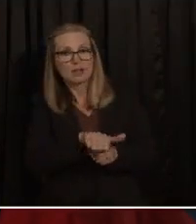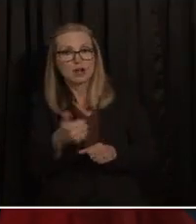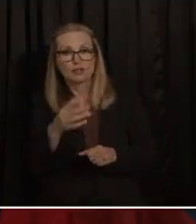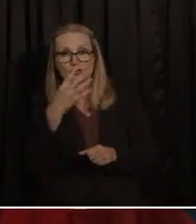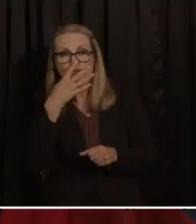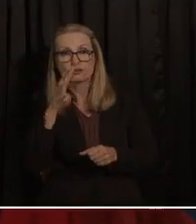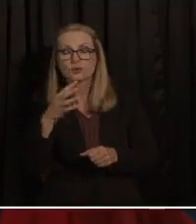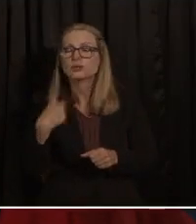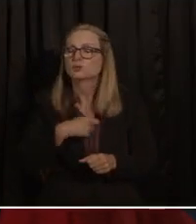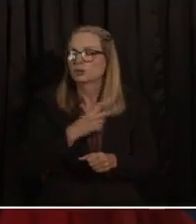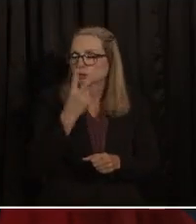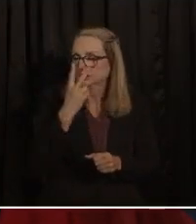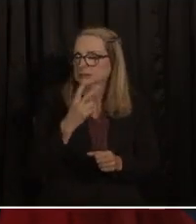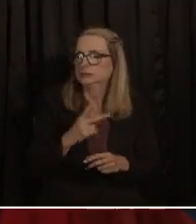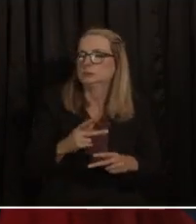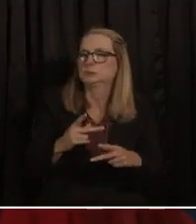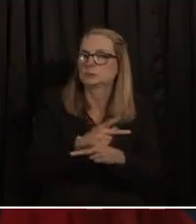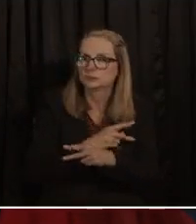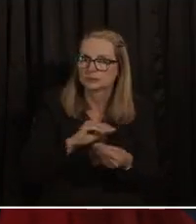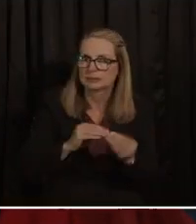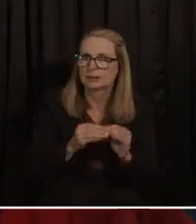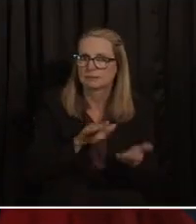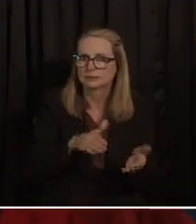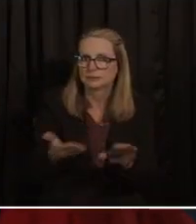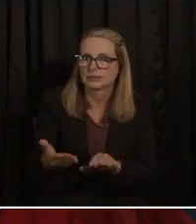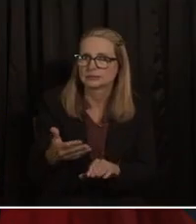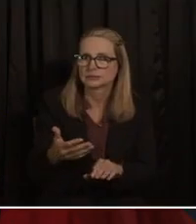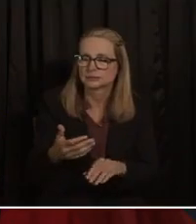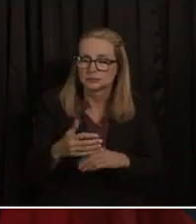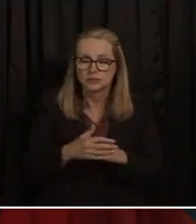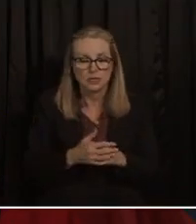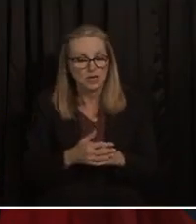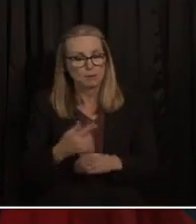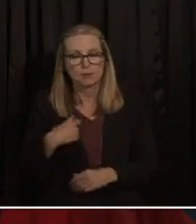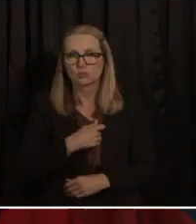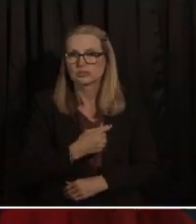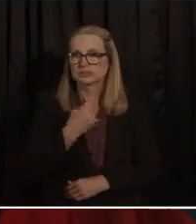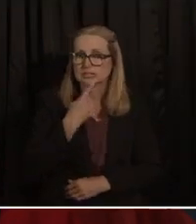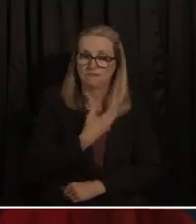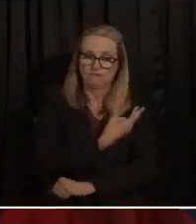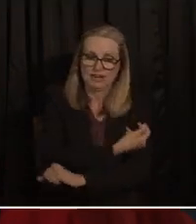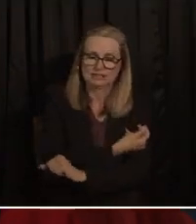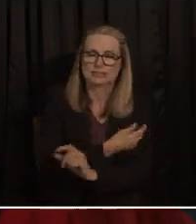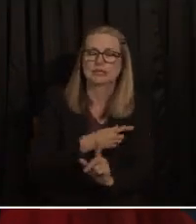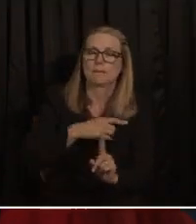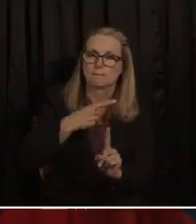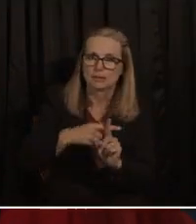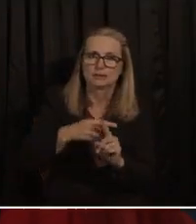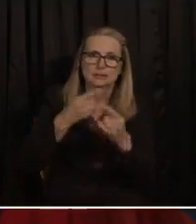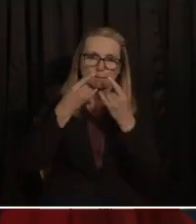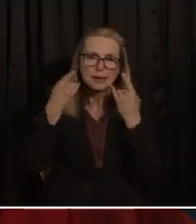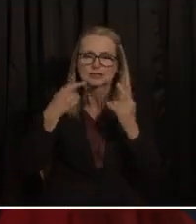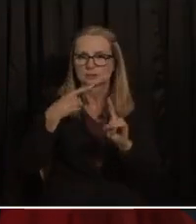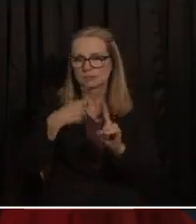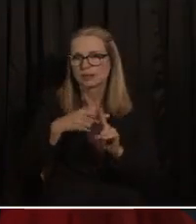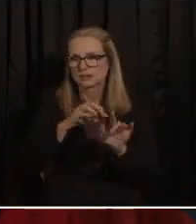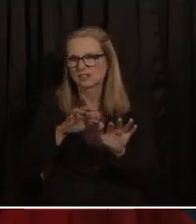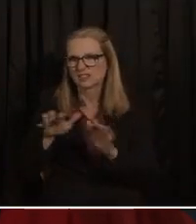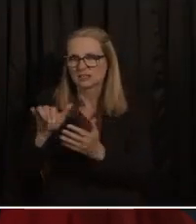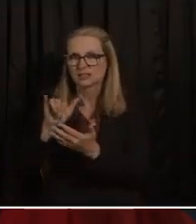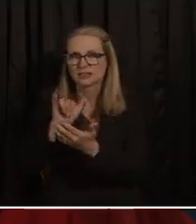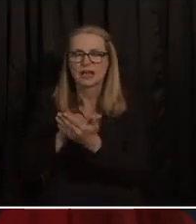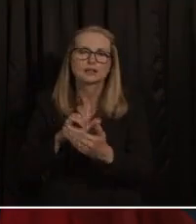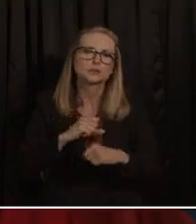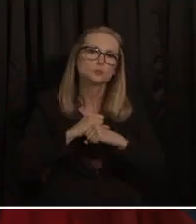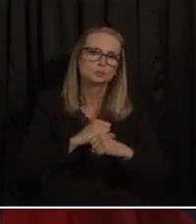hospitalizations and deaths today. So it's vaccine plus. Until the pandemic is over, we're leaving no stone unturned to protect our communities, to power